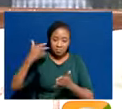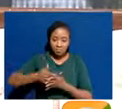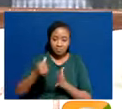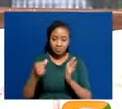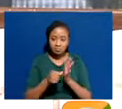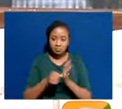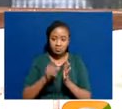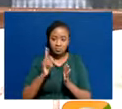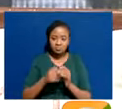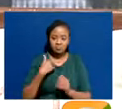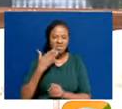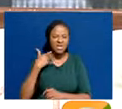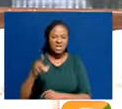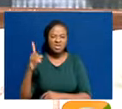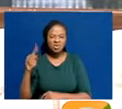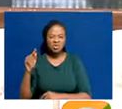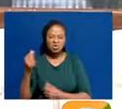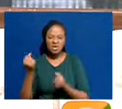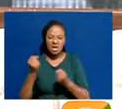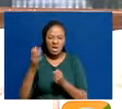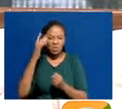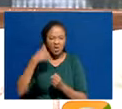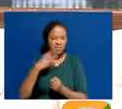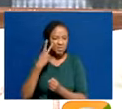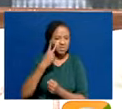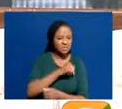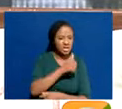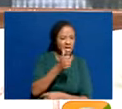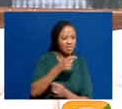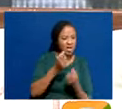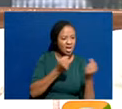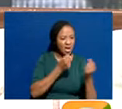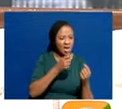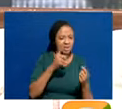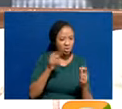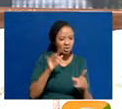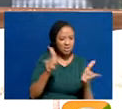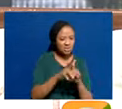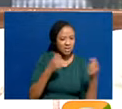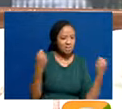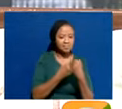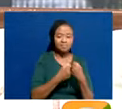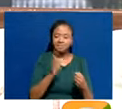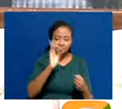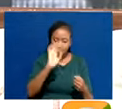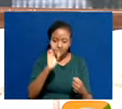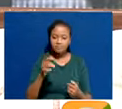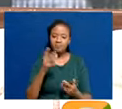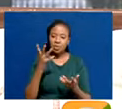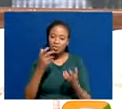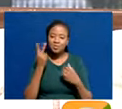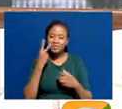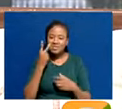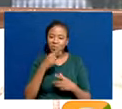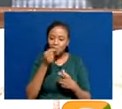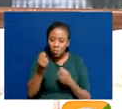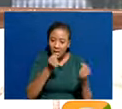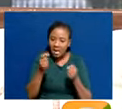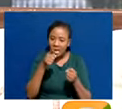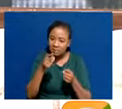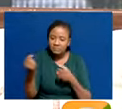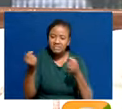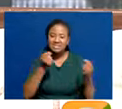like Toyota Corollas because I saw a Toyota Prado in an accident. It's who's driving it that changes it. Yeah, it's who's driving it. You can